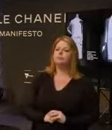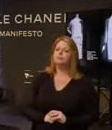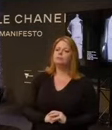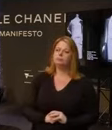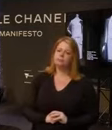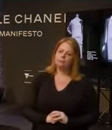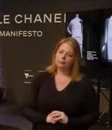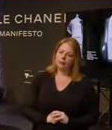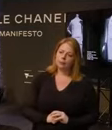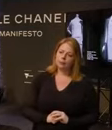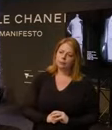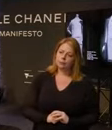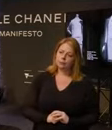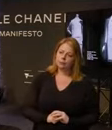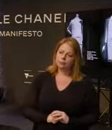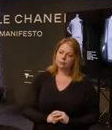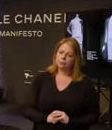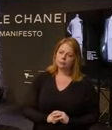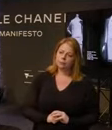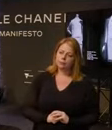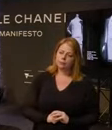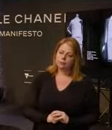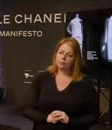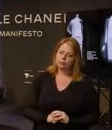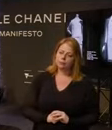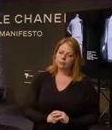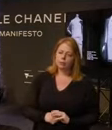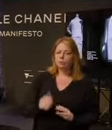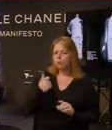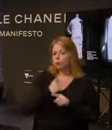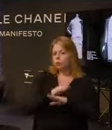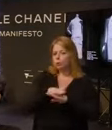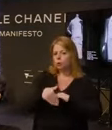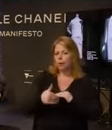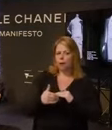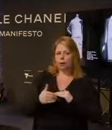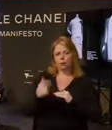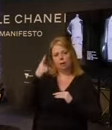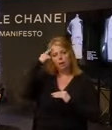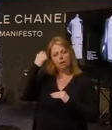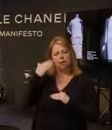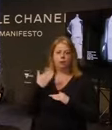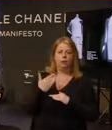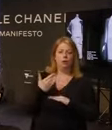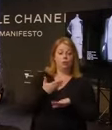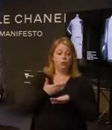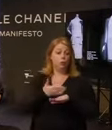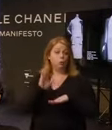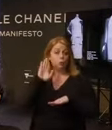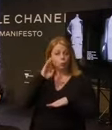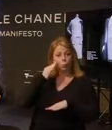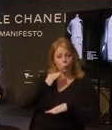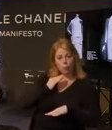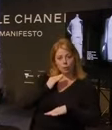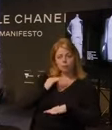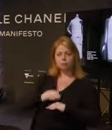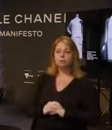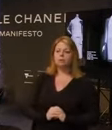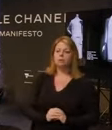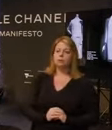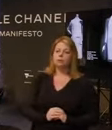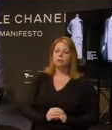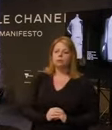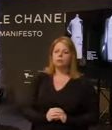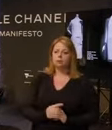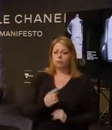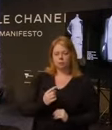to talk in the vein of this idea of the new woman, to just think a little bit about who